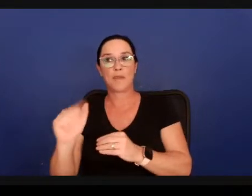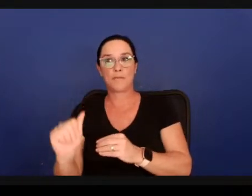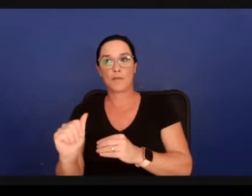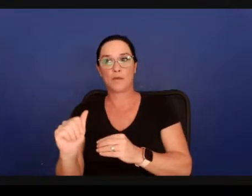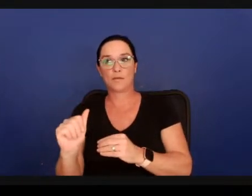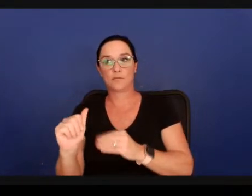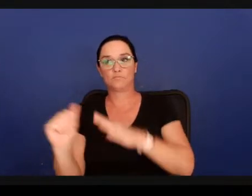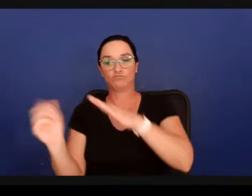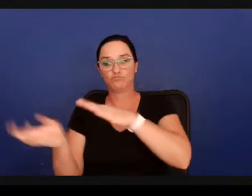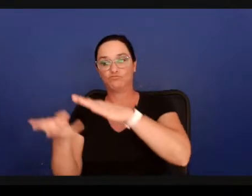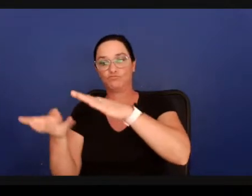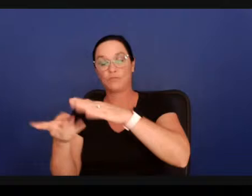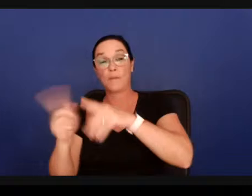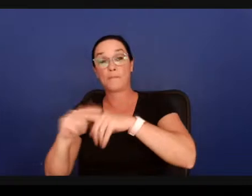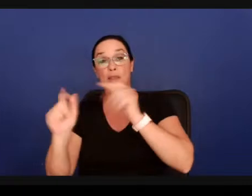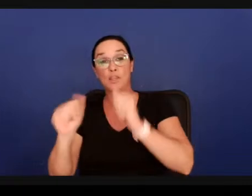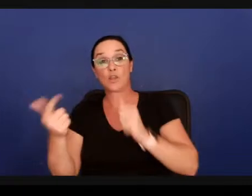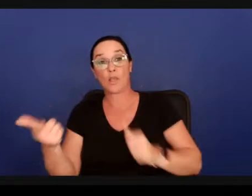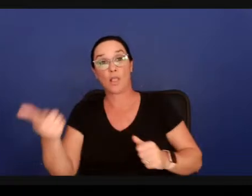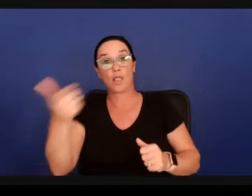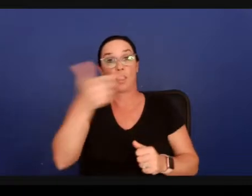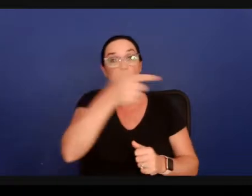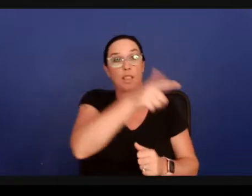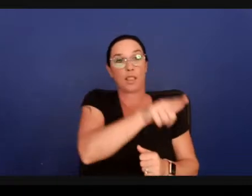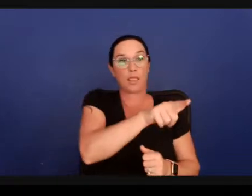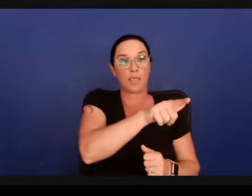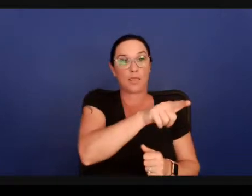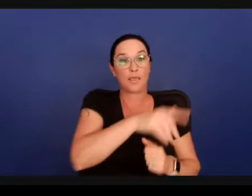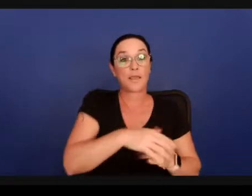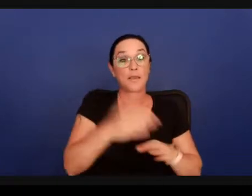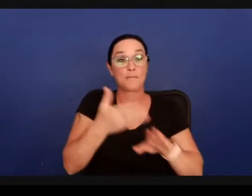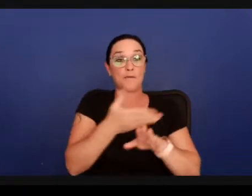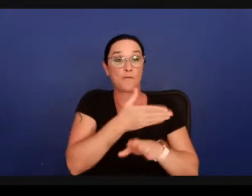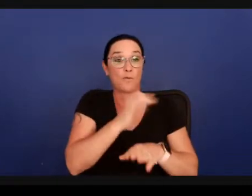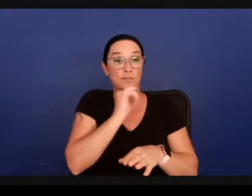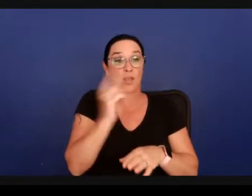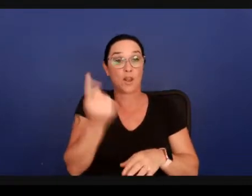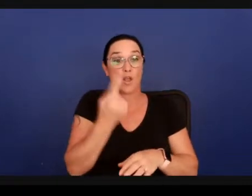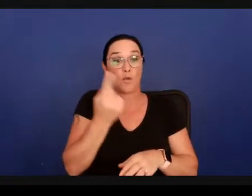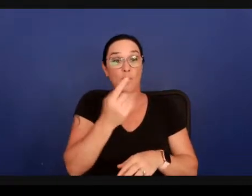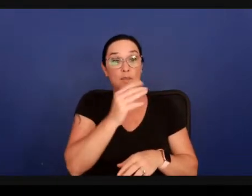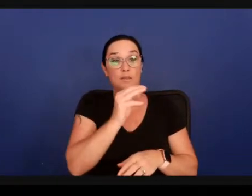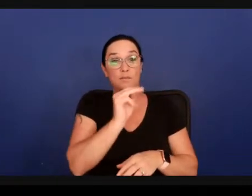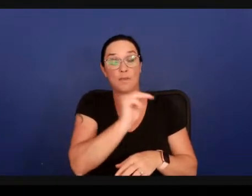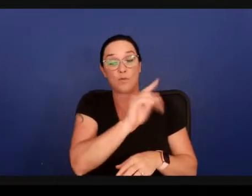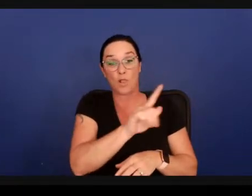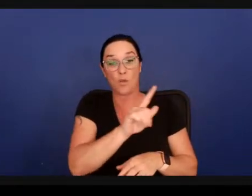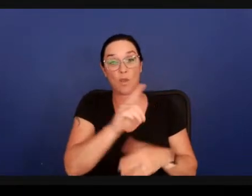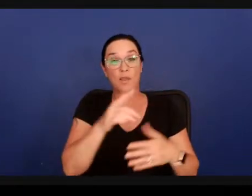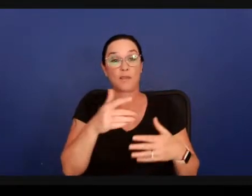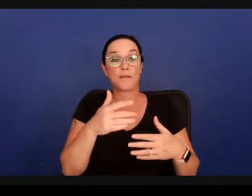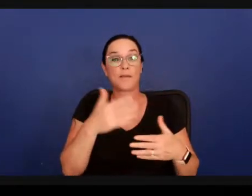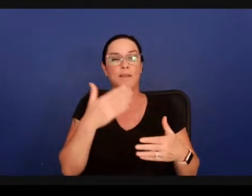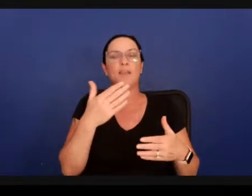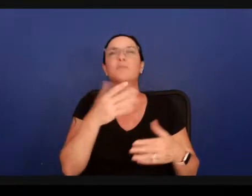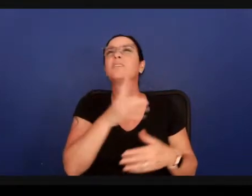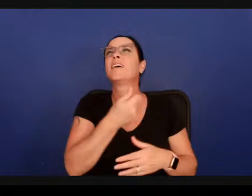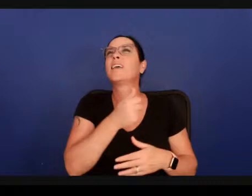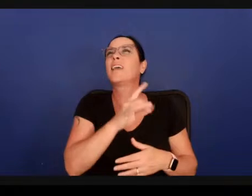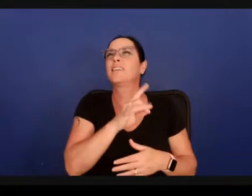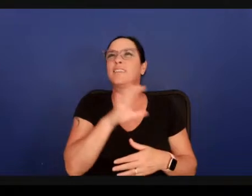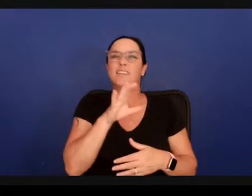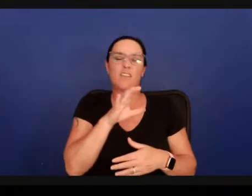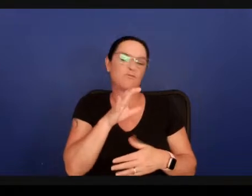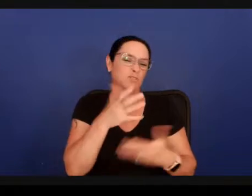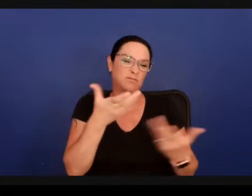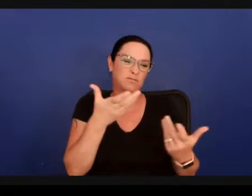But that can switch. And it seems like in the past it was at Mauna Loa, right? I don't remember the exact years, in the 1800s, that the 2-year lava lake